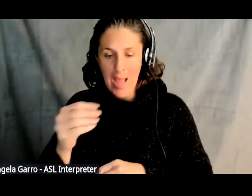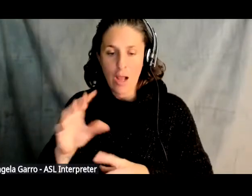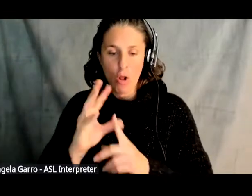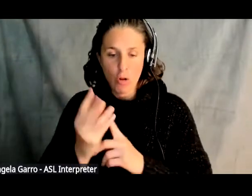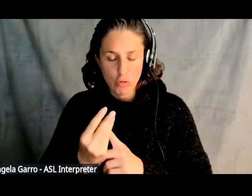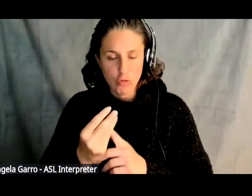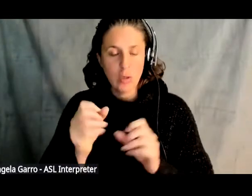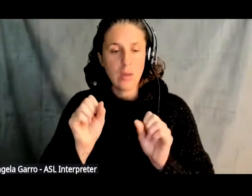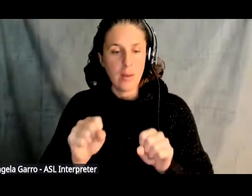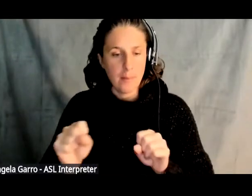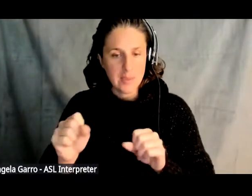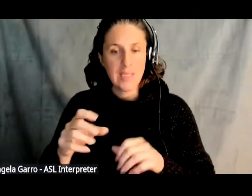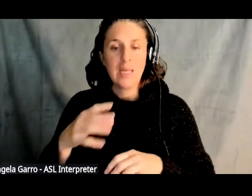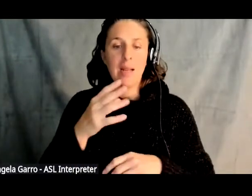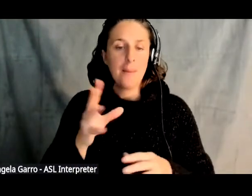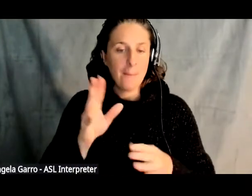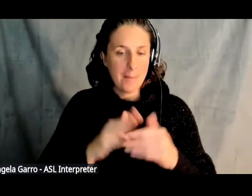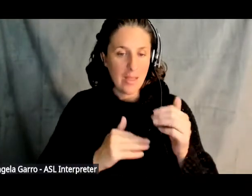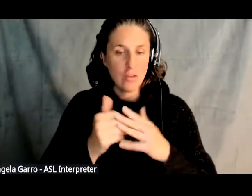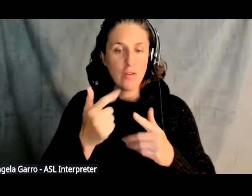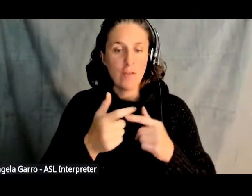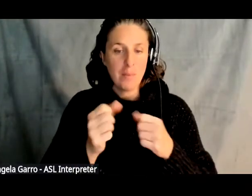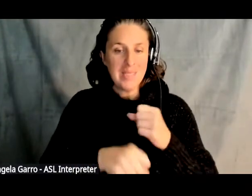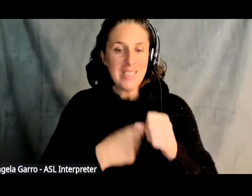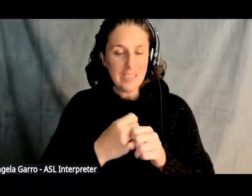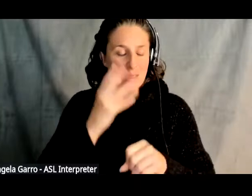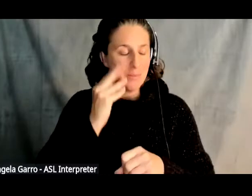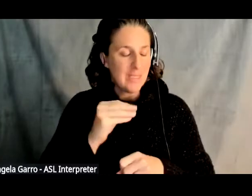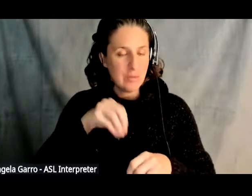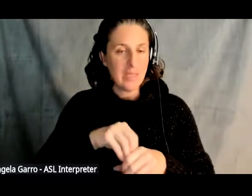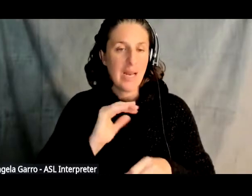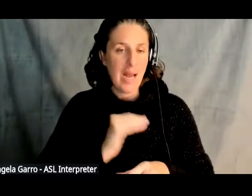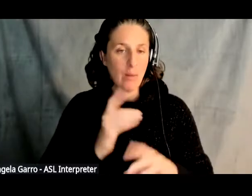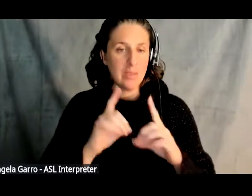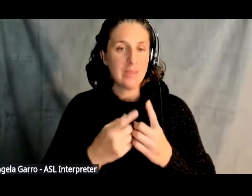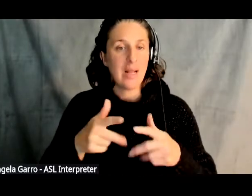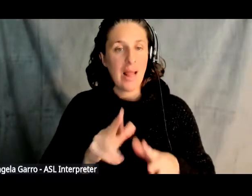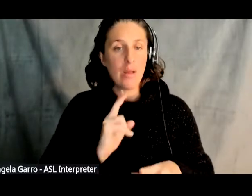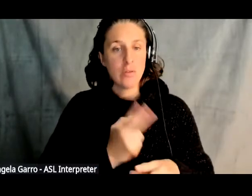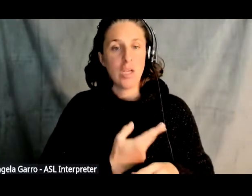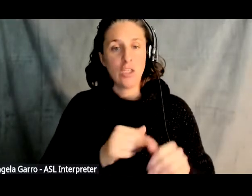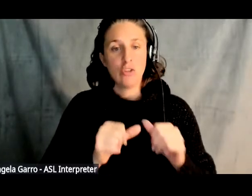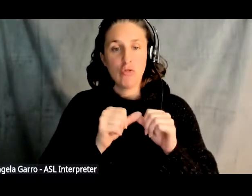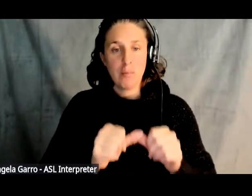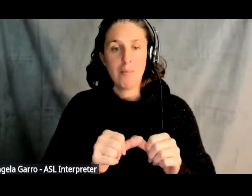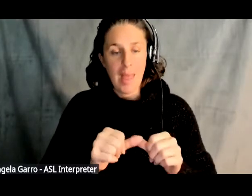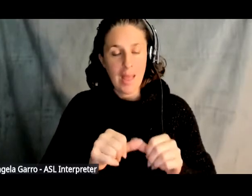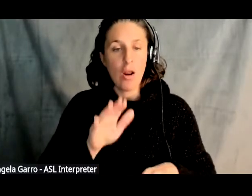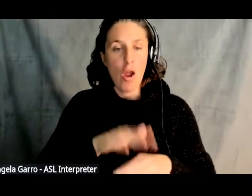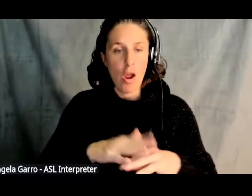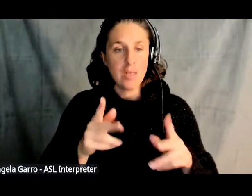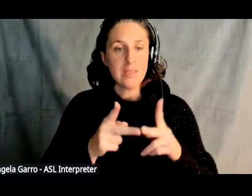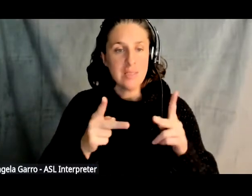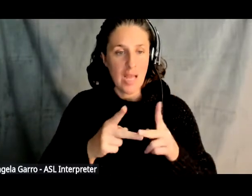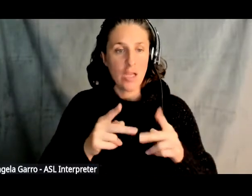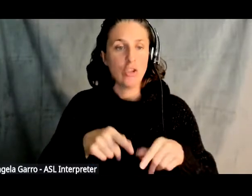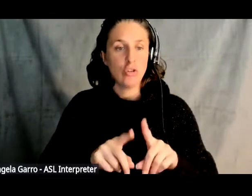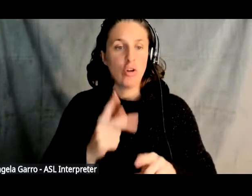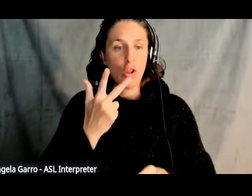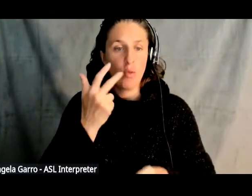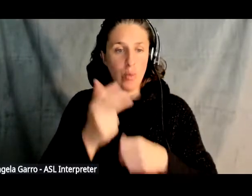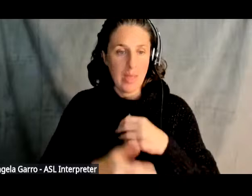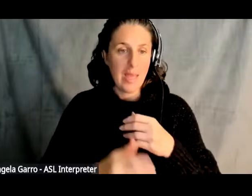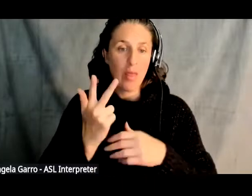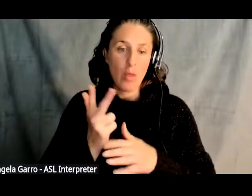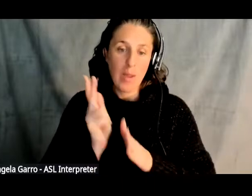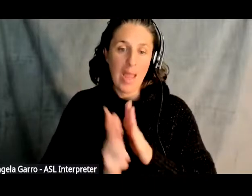competent, built from years of experience in our district. It allows us to remain on site during the 3 hours of required